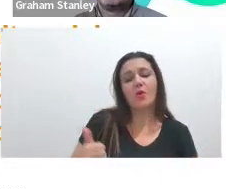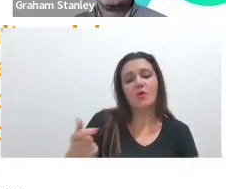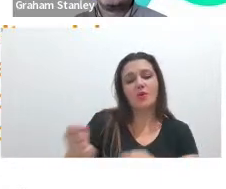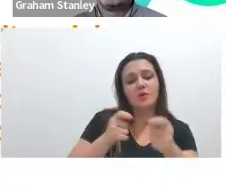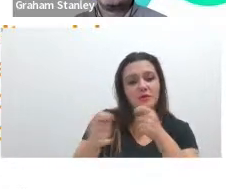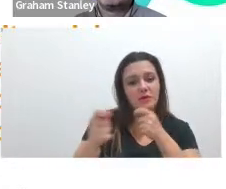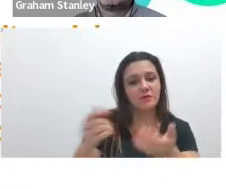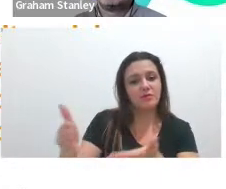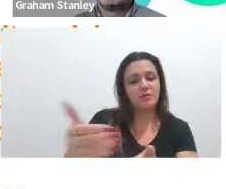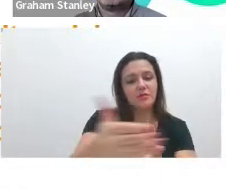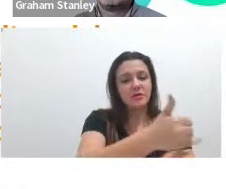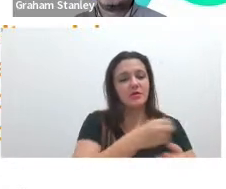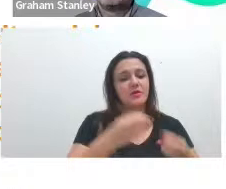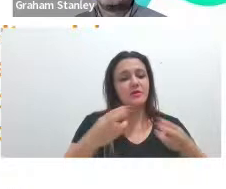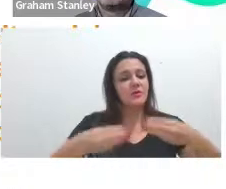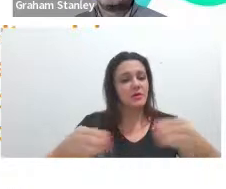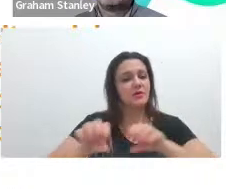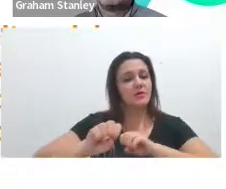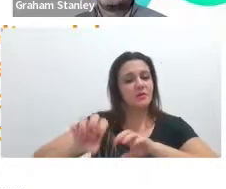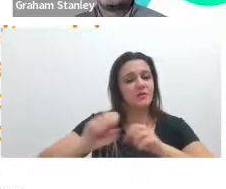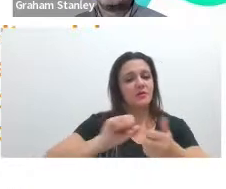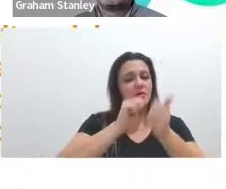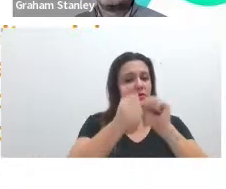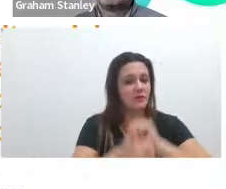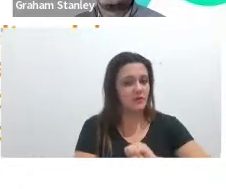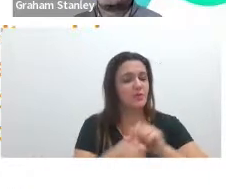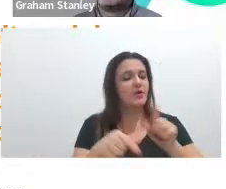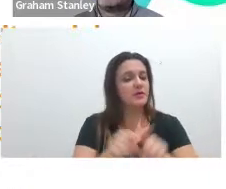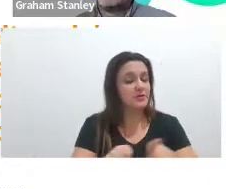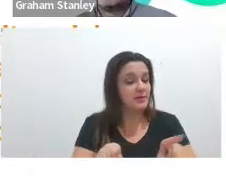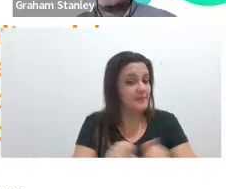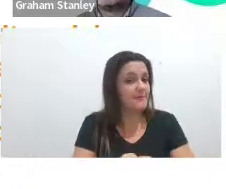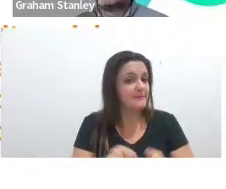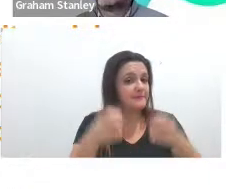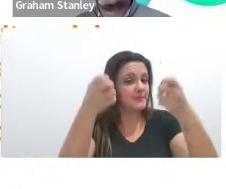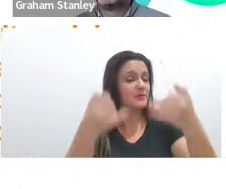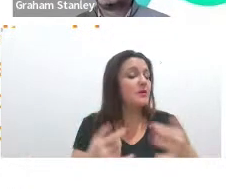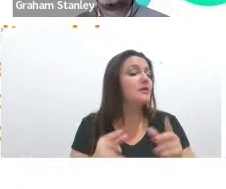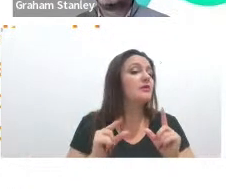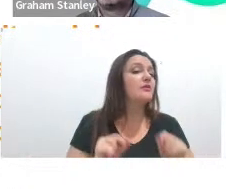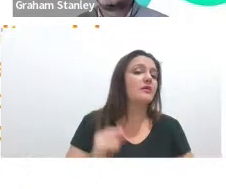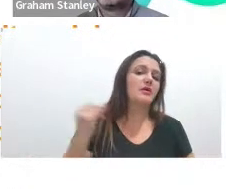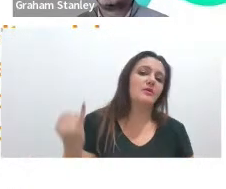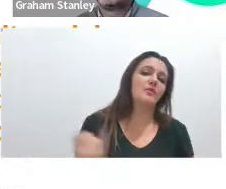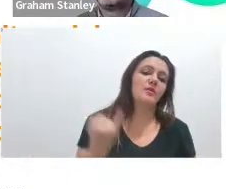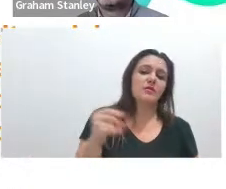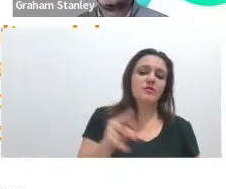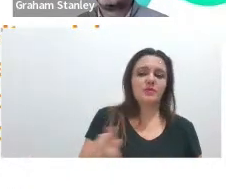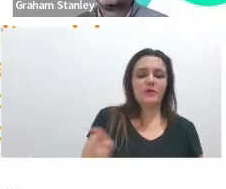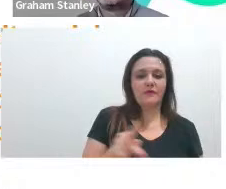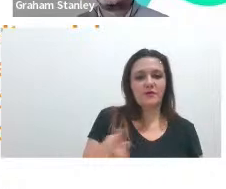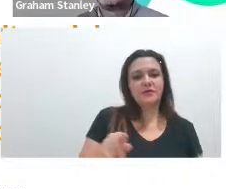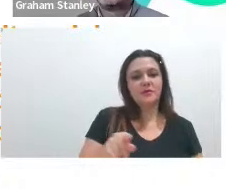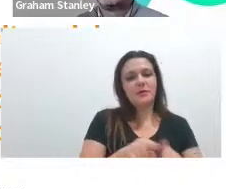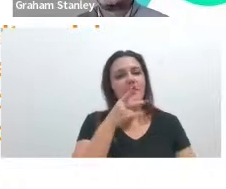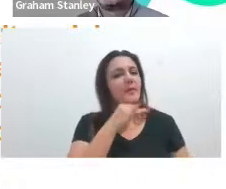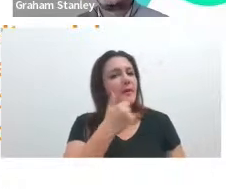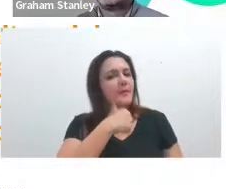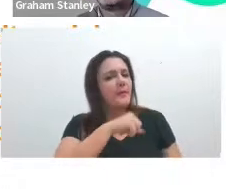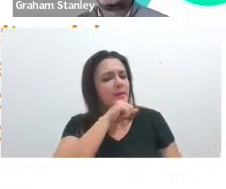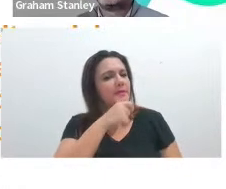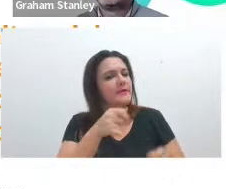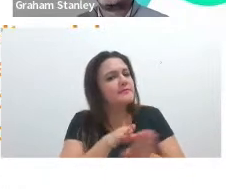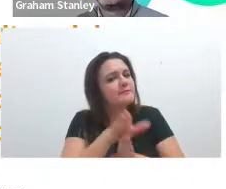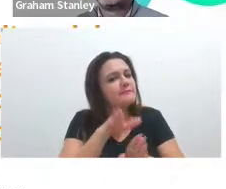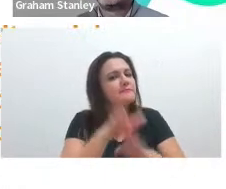Ministry of Education and Sports in Uganda, it's important that teachers and parents are sensitized to help them understand AI, as